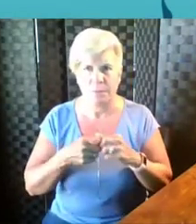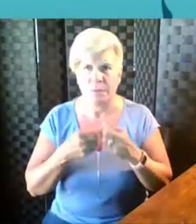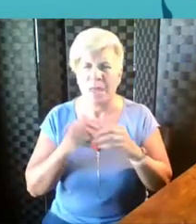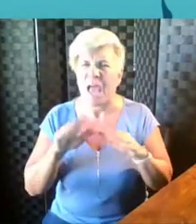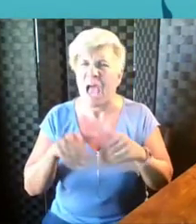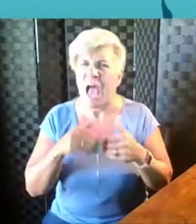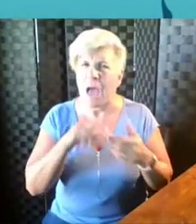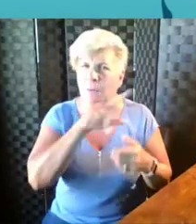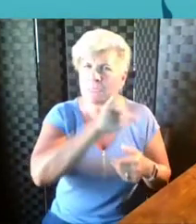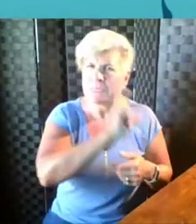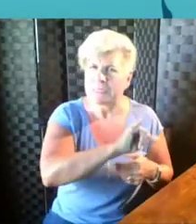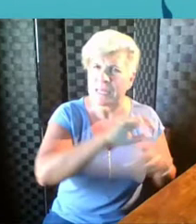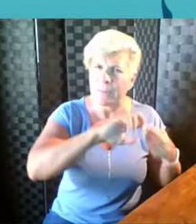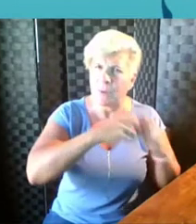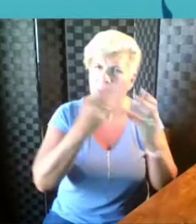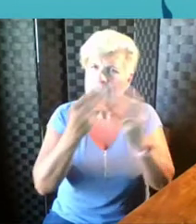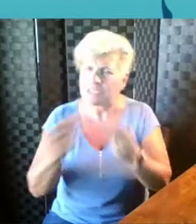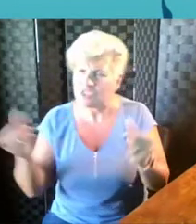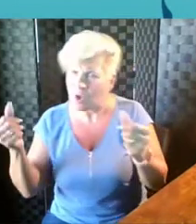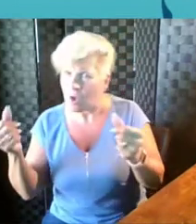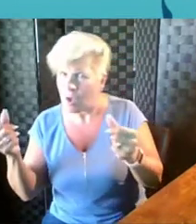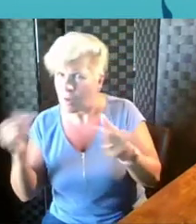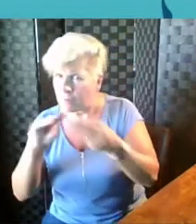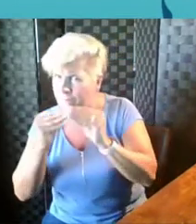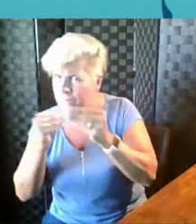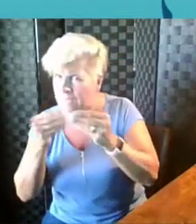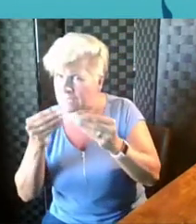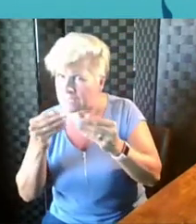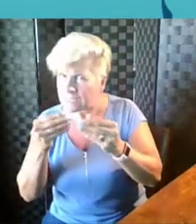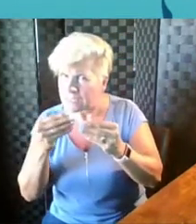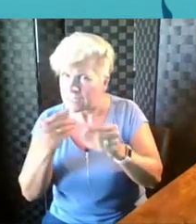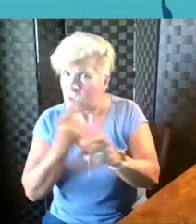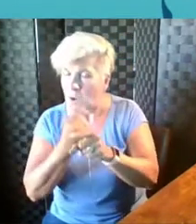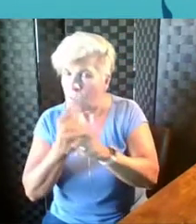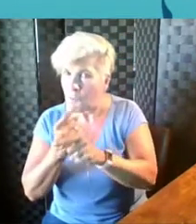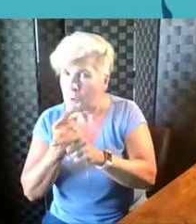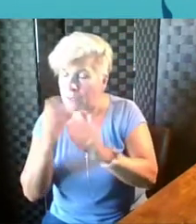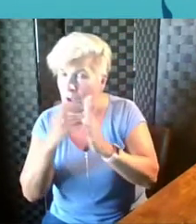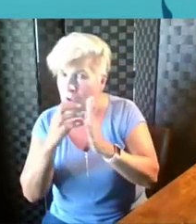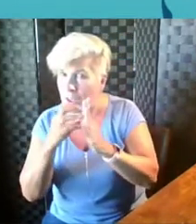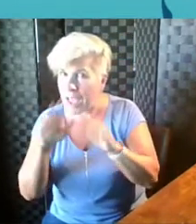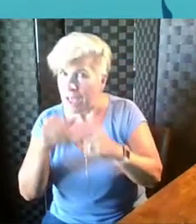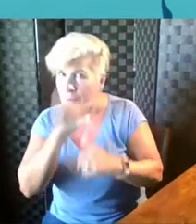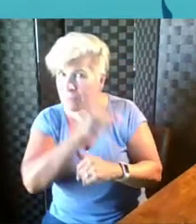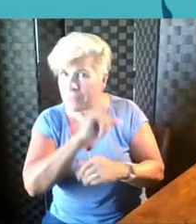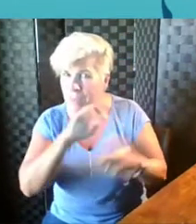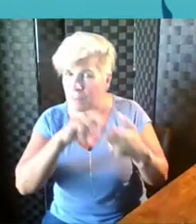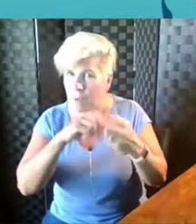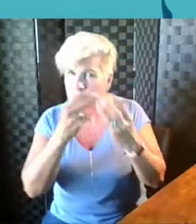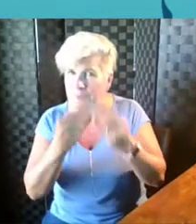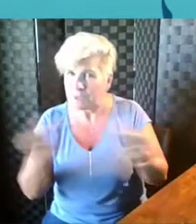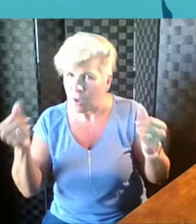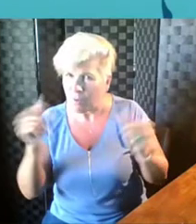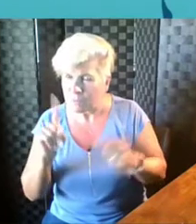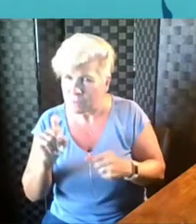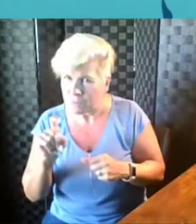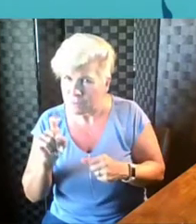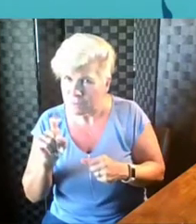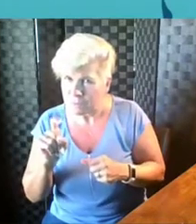was that problem solved? According to the article, how was that problem solved?